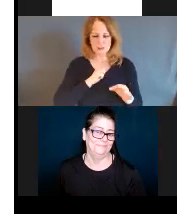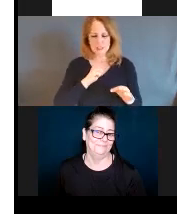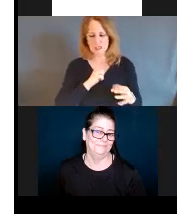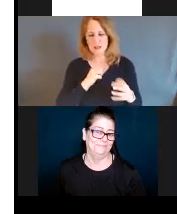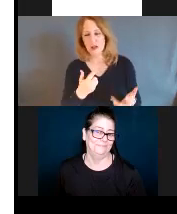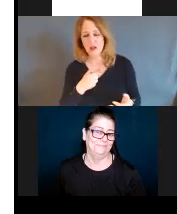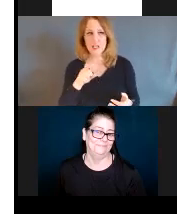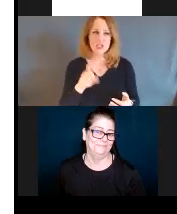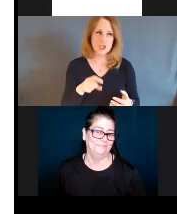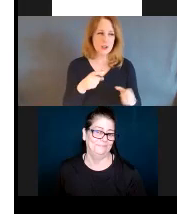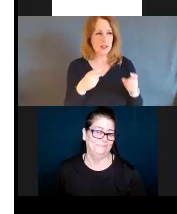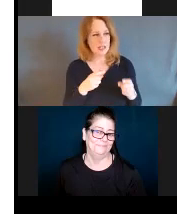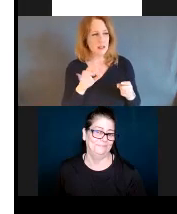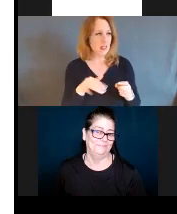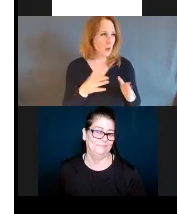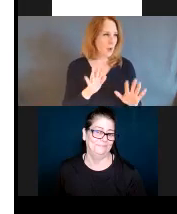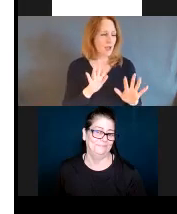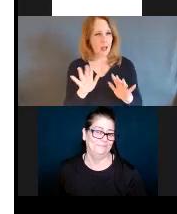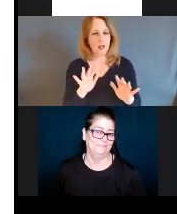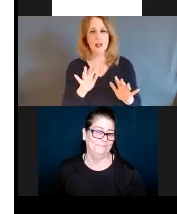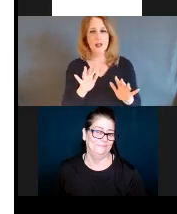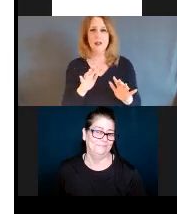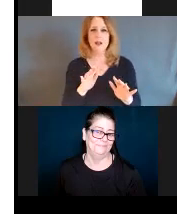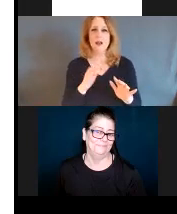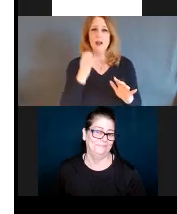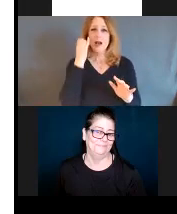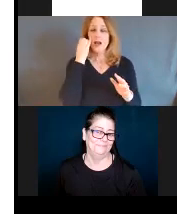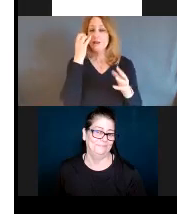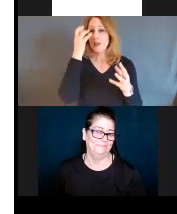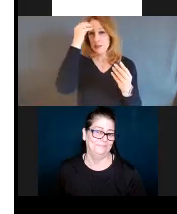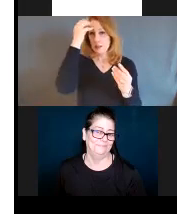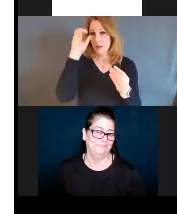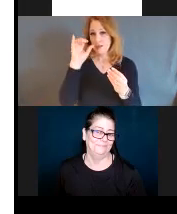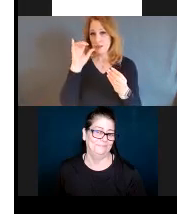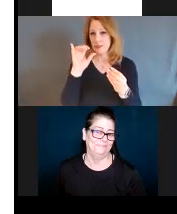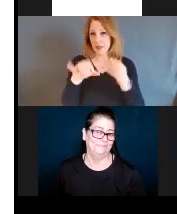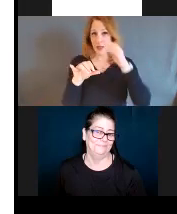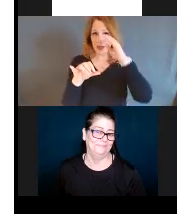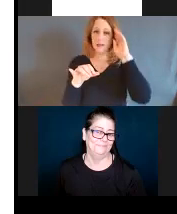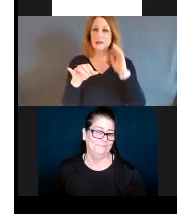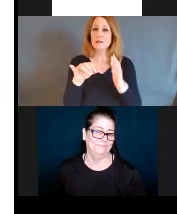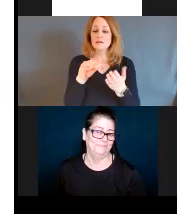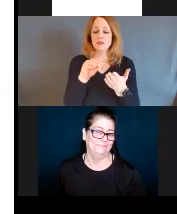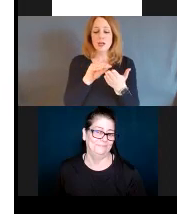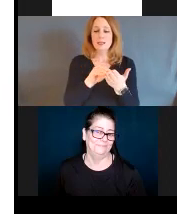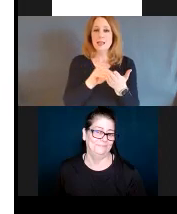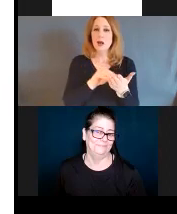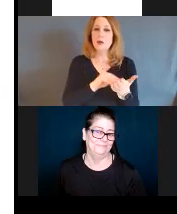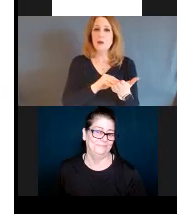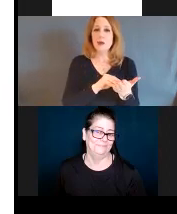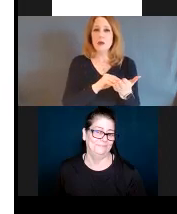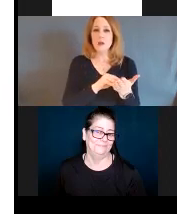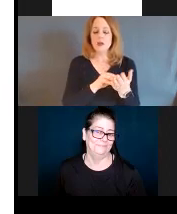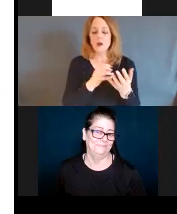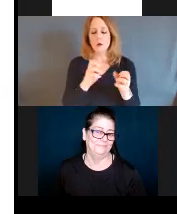how you handled the situation, if you want to think about those and even jot down a note or two about how you might handle